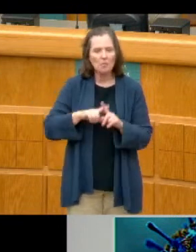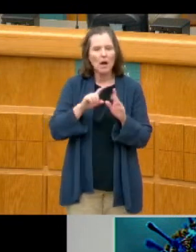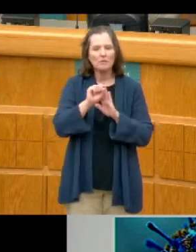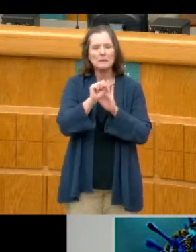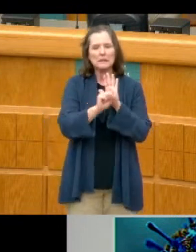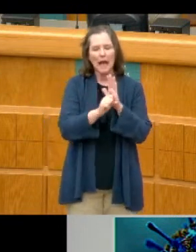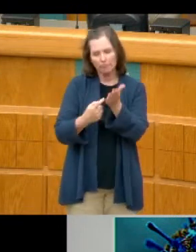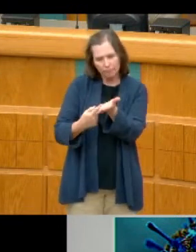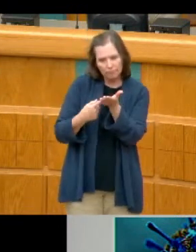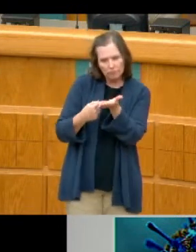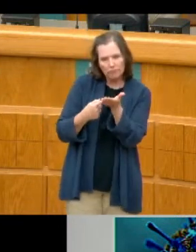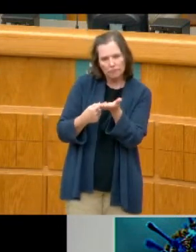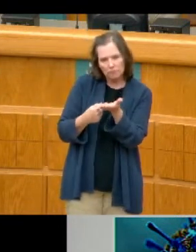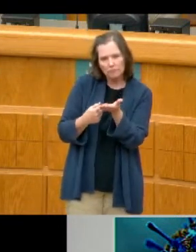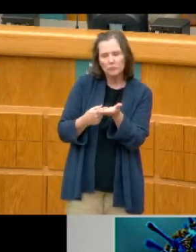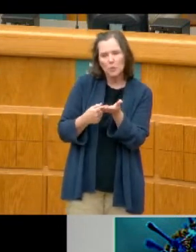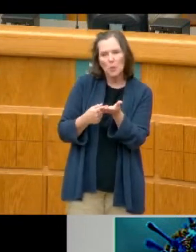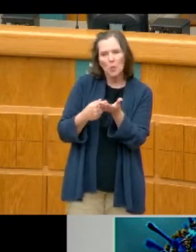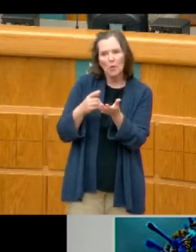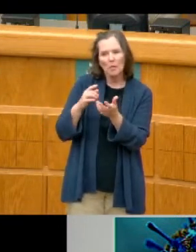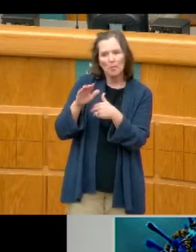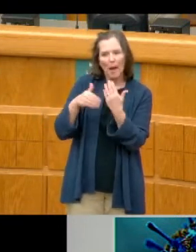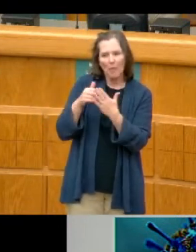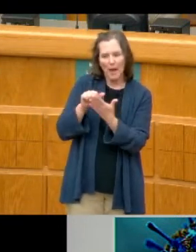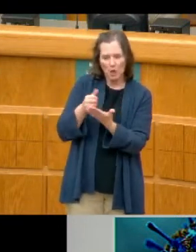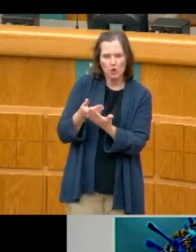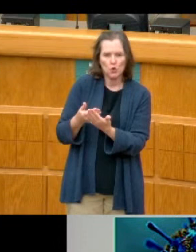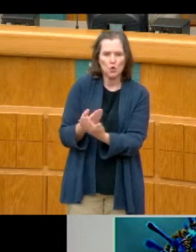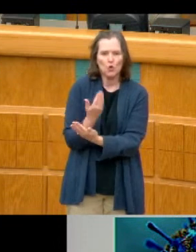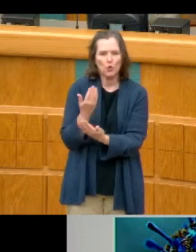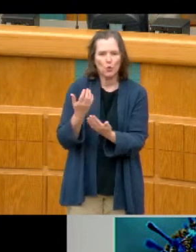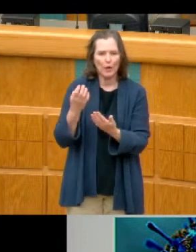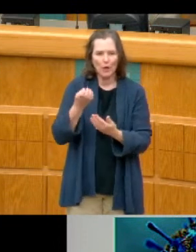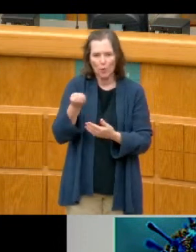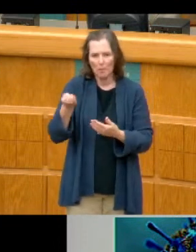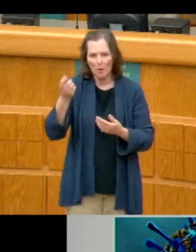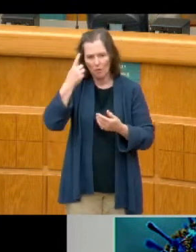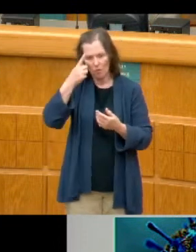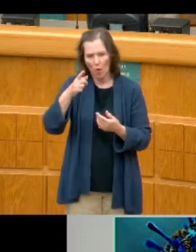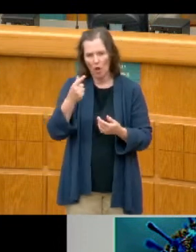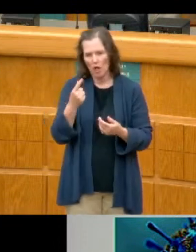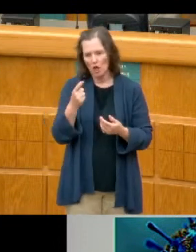we are in conversations with them at this time because we understand how important that is.